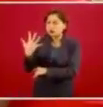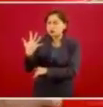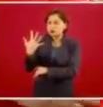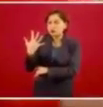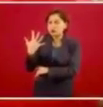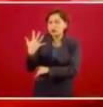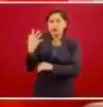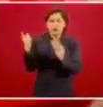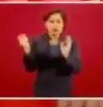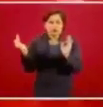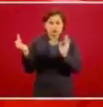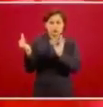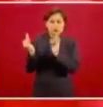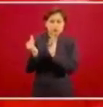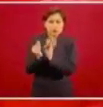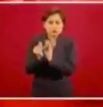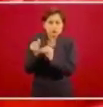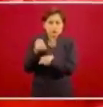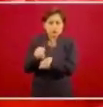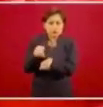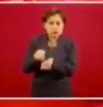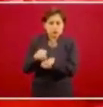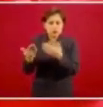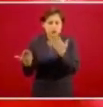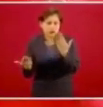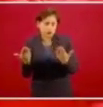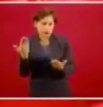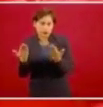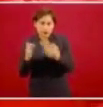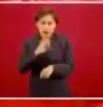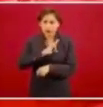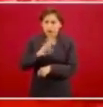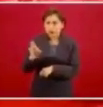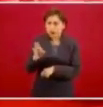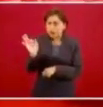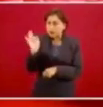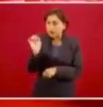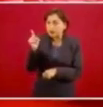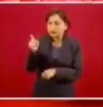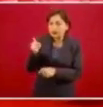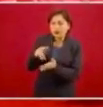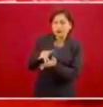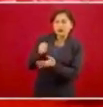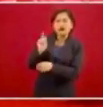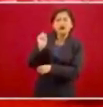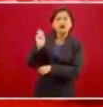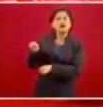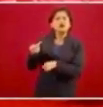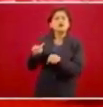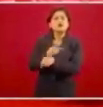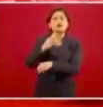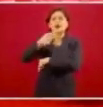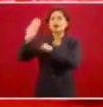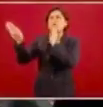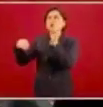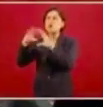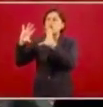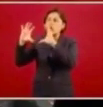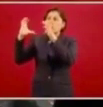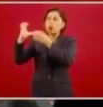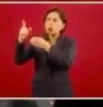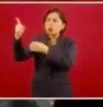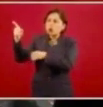we can look at the chart, and internationally the level of lethality is 5.5.